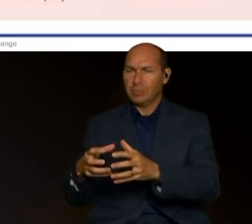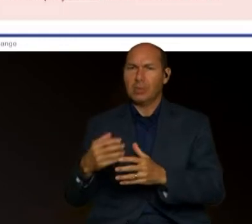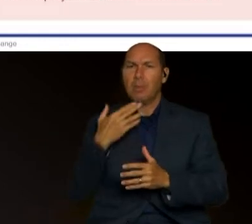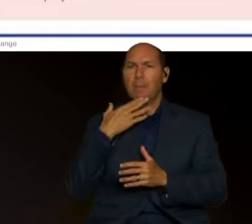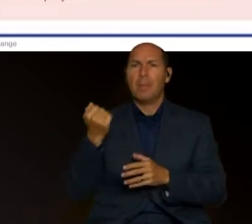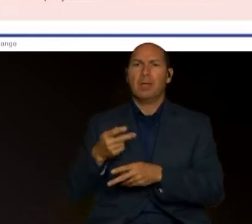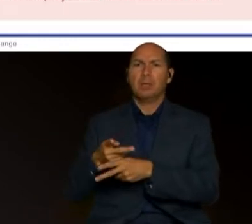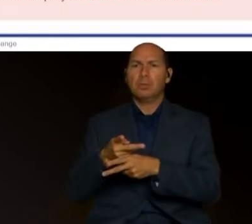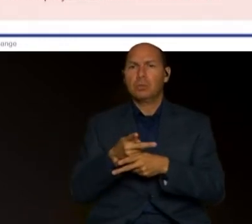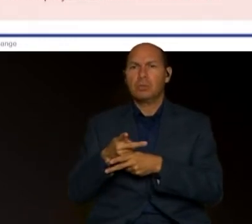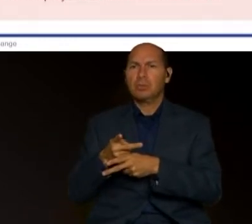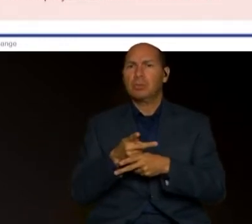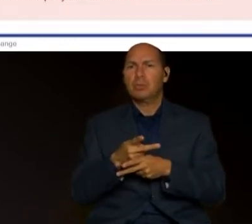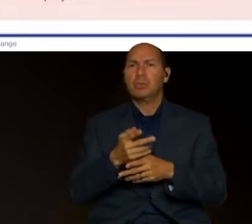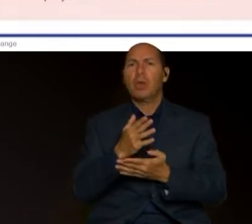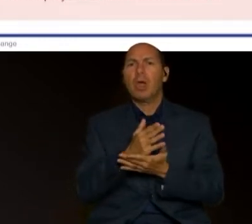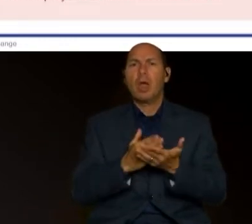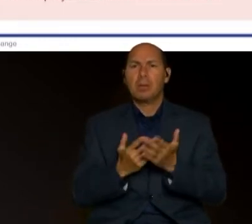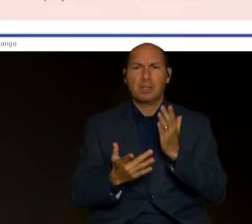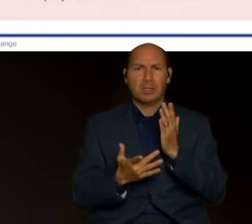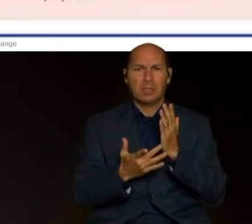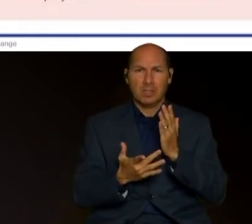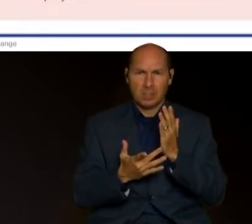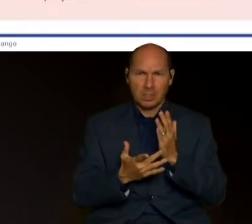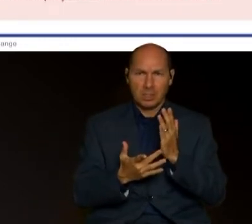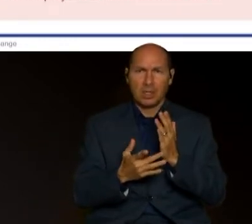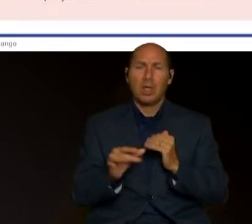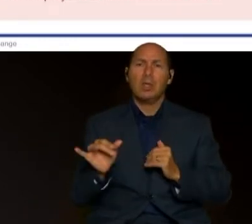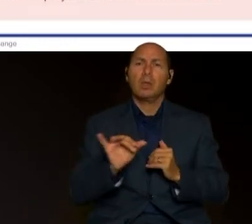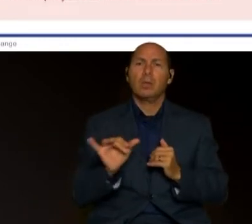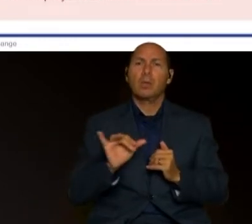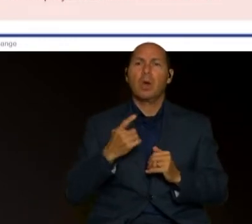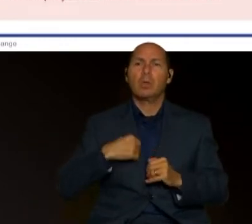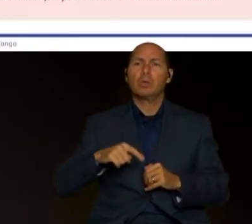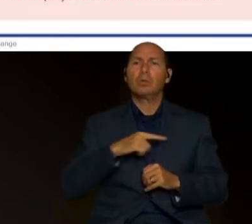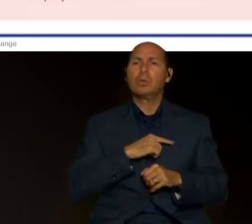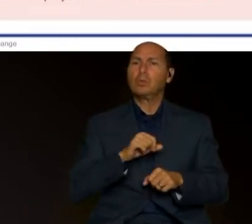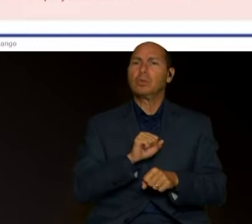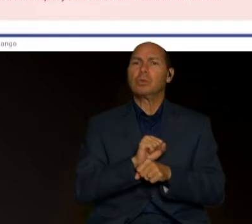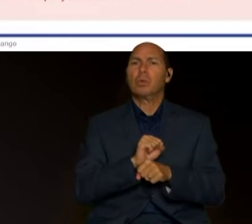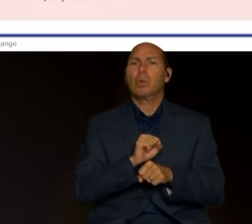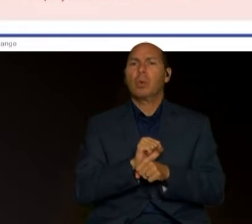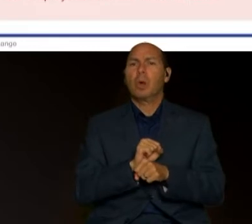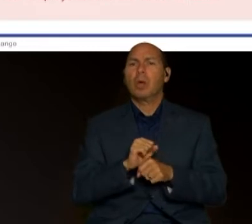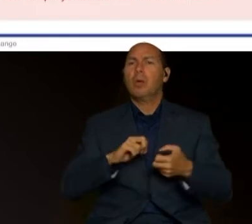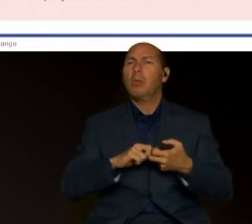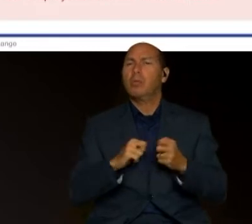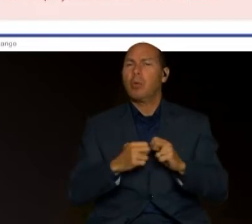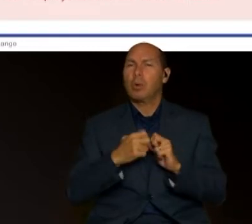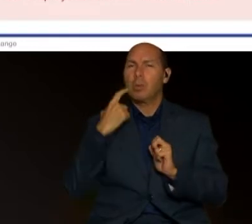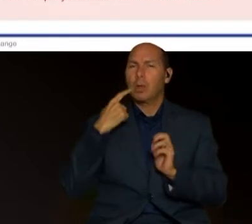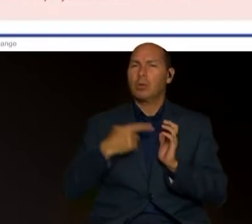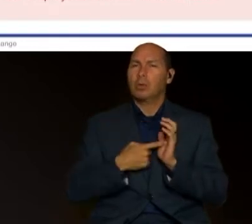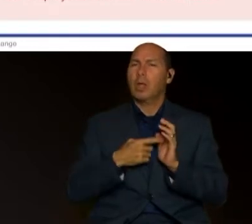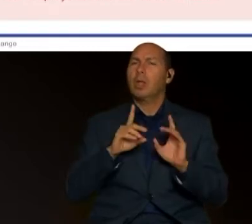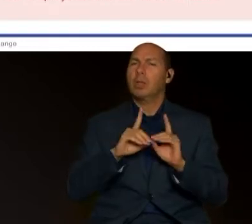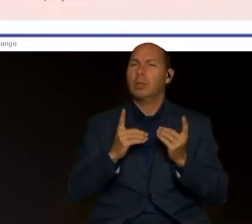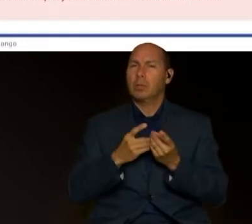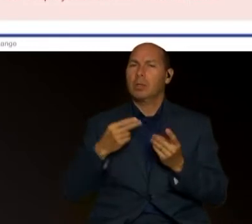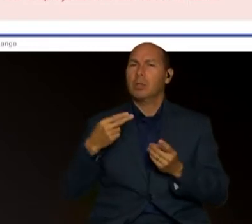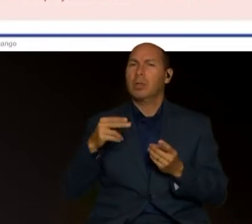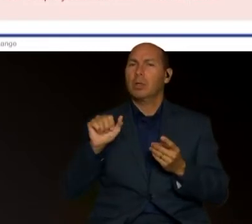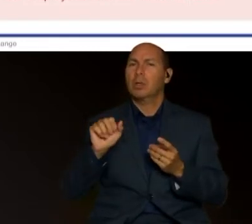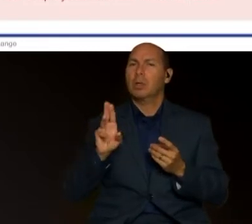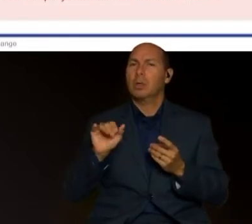supervision in the different technical areas. And also, we worked a lot with a problem that we saw in the